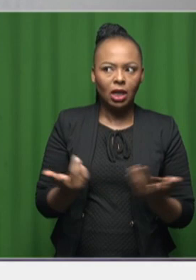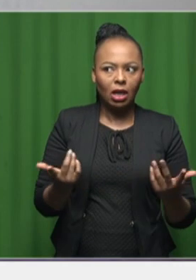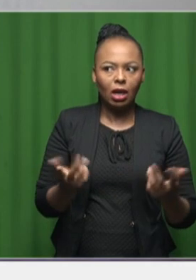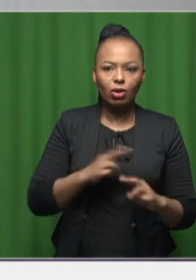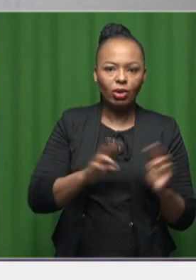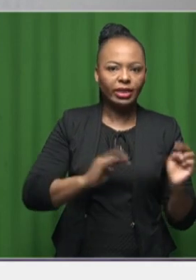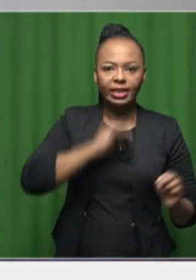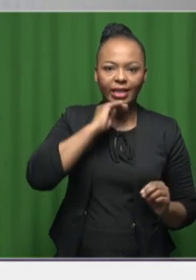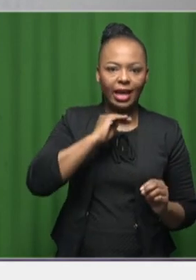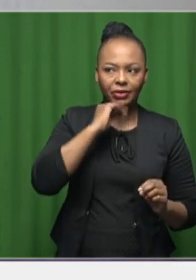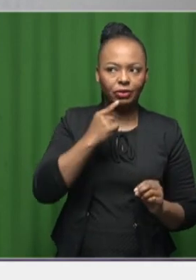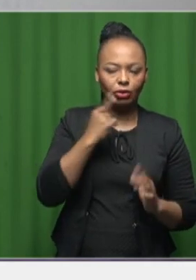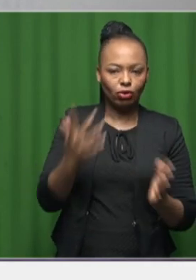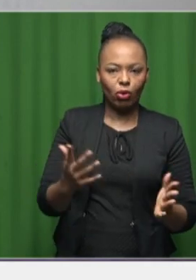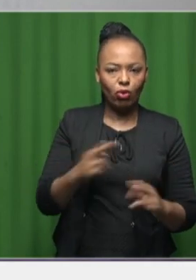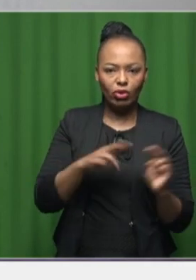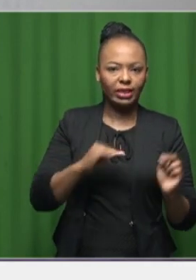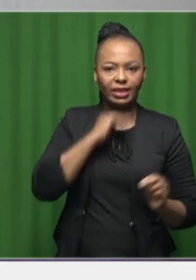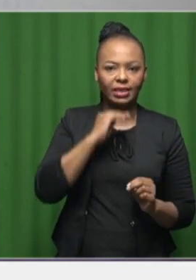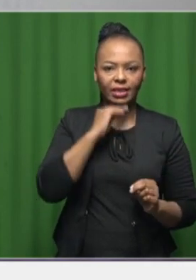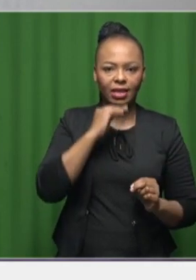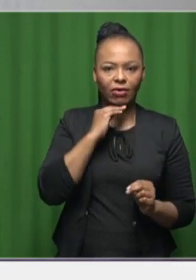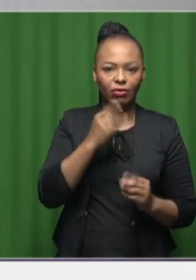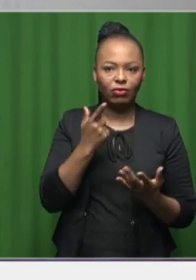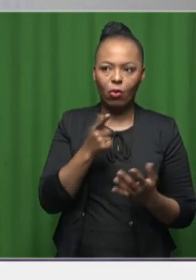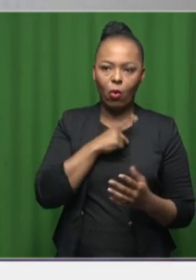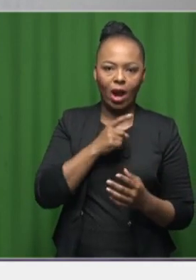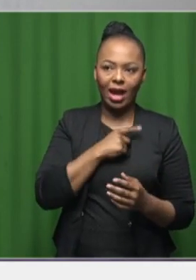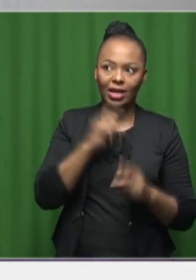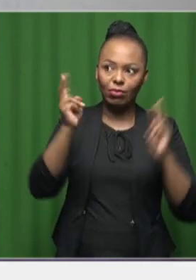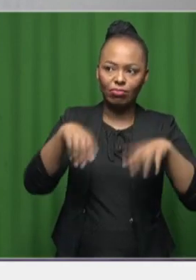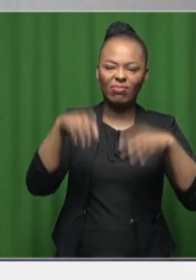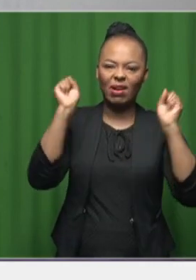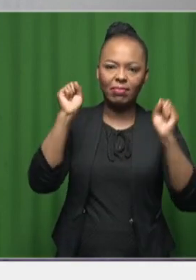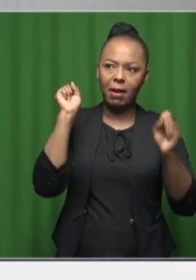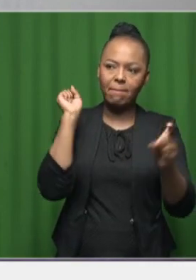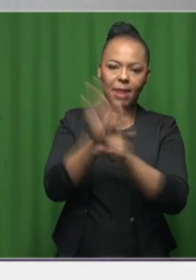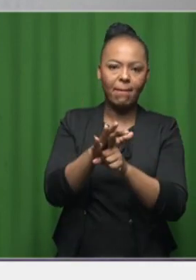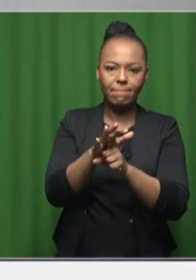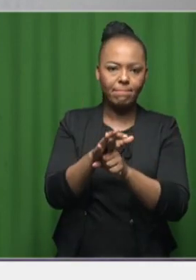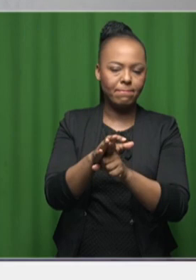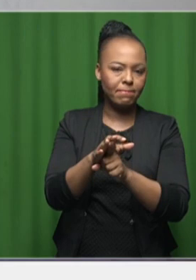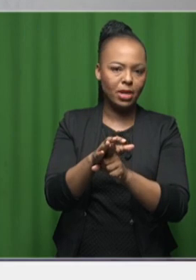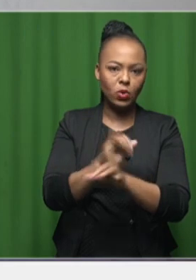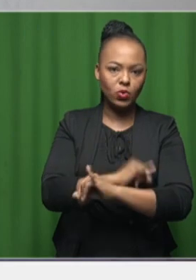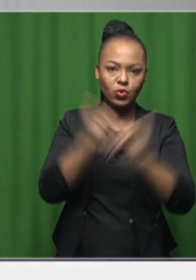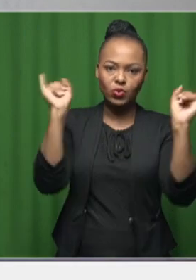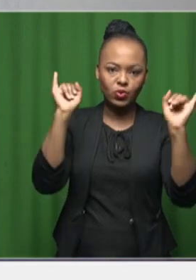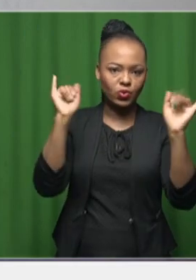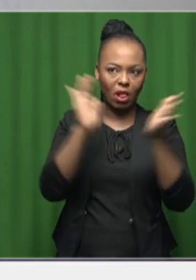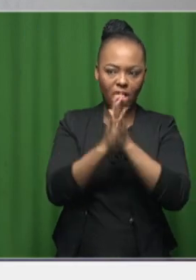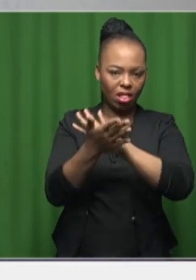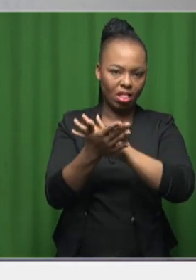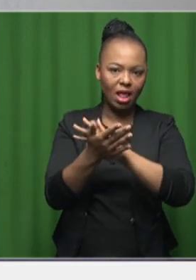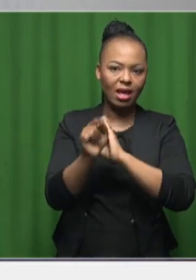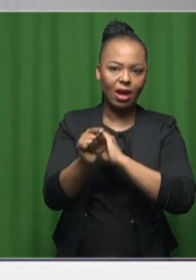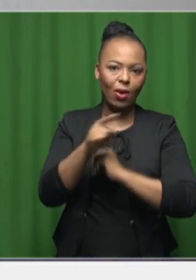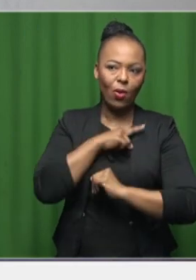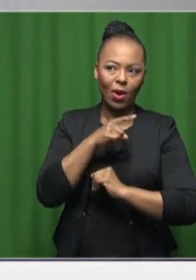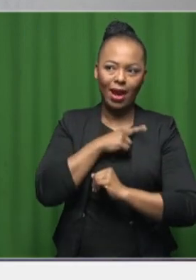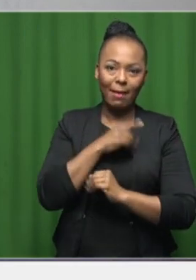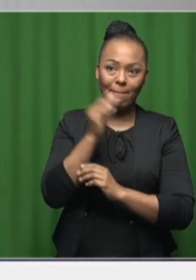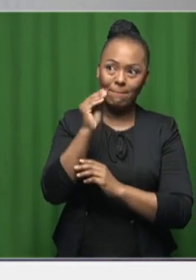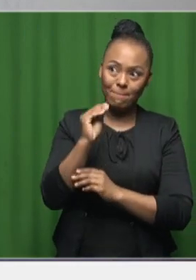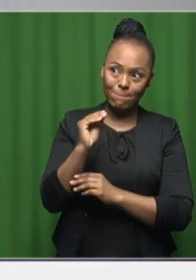have emphasized that this is not enough to mitigate the impact of load shedding because it is a much bigger amount in order to